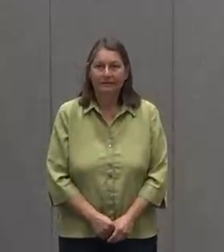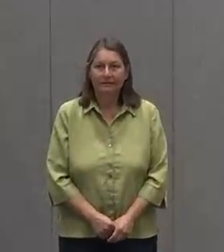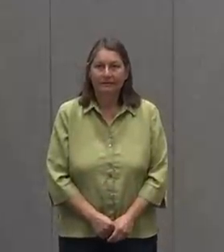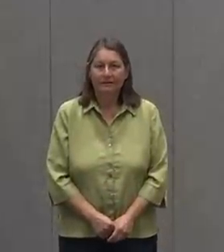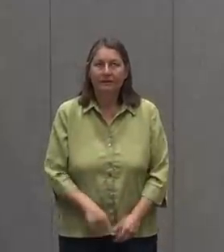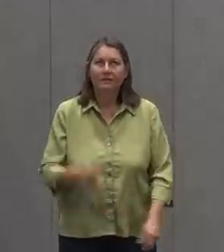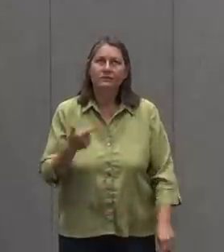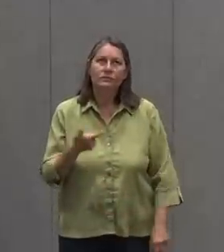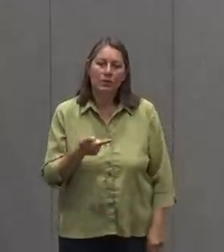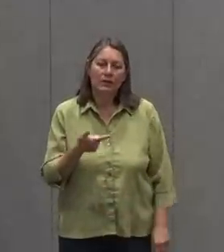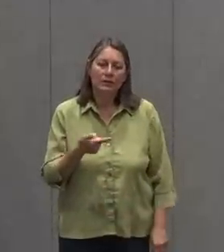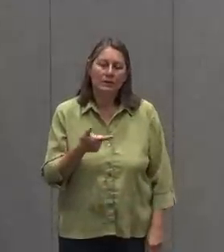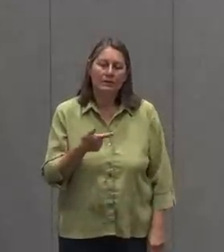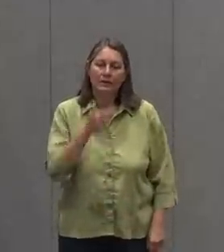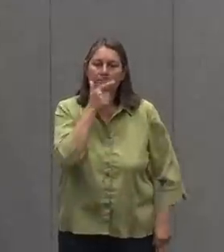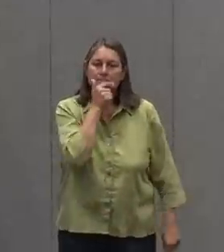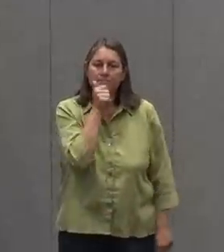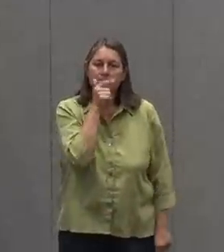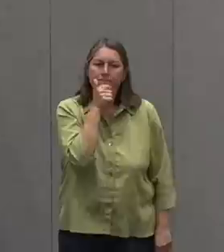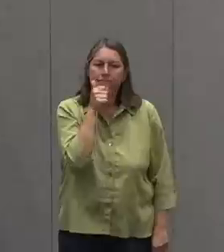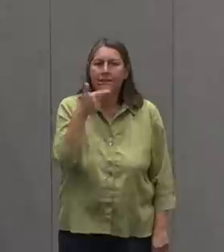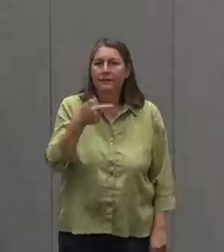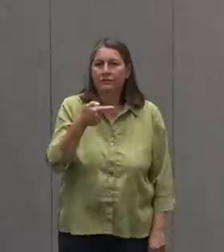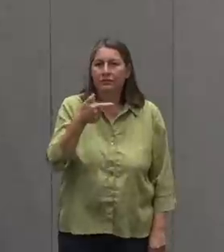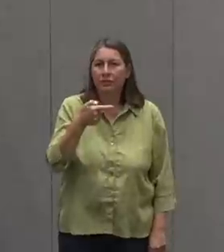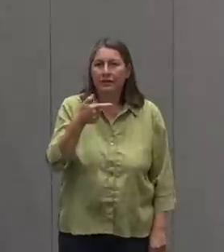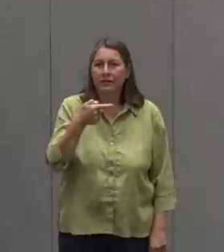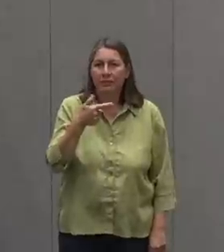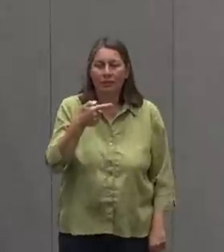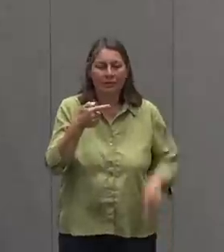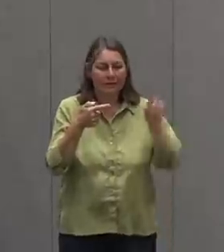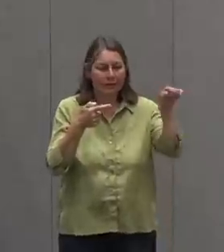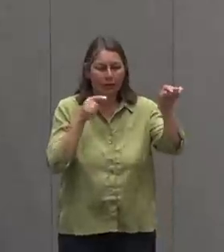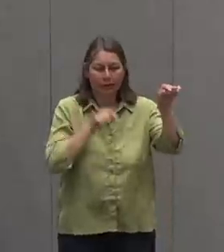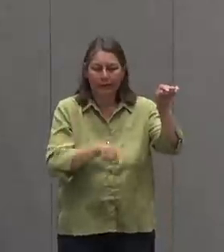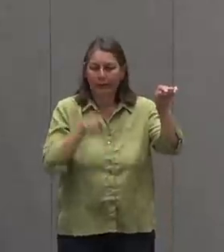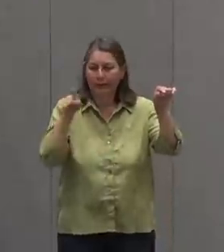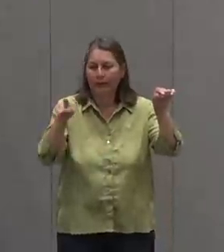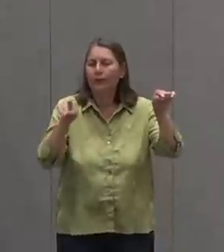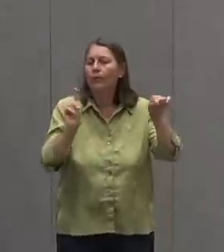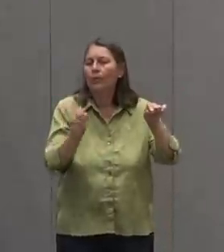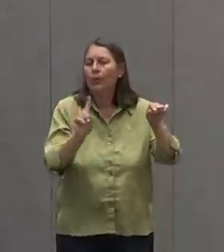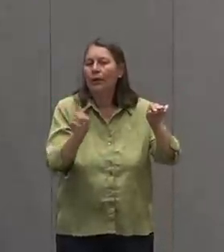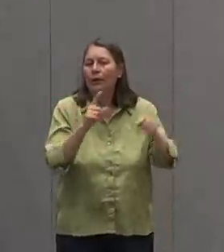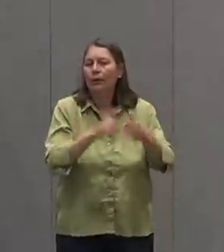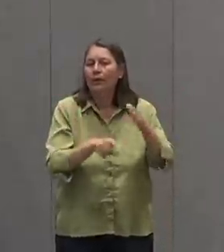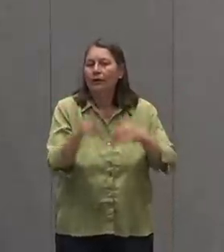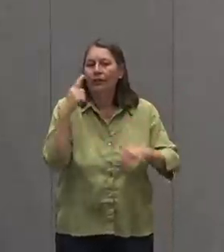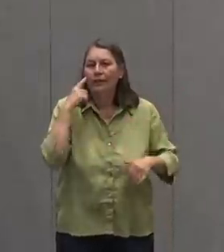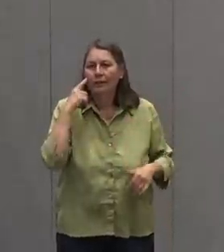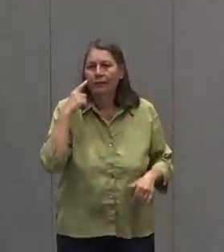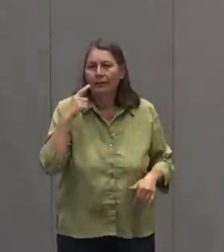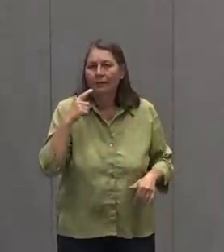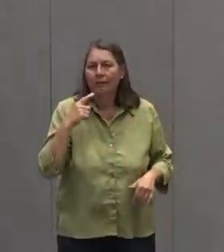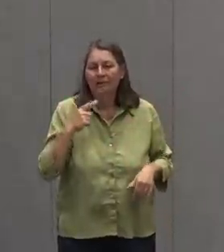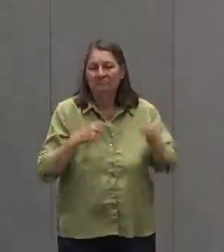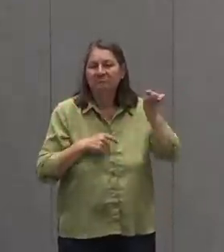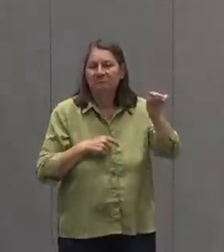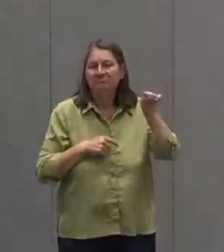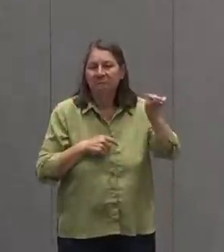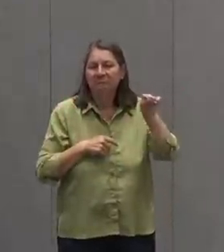21. I wonder if that 21 should go here, here, or here. What do you think? I'm going to put it over